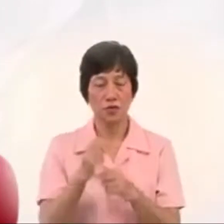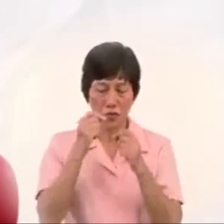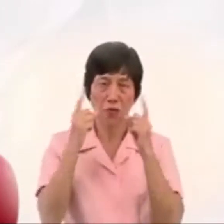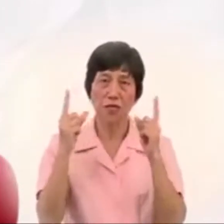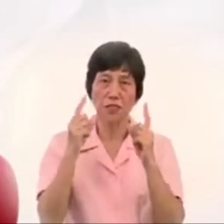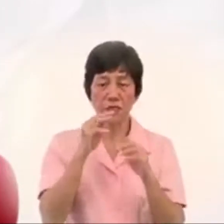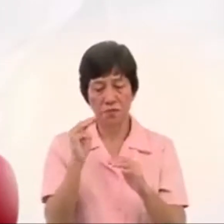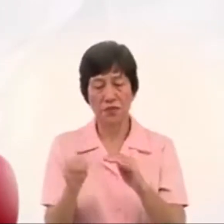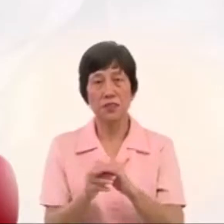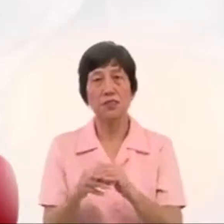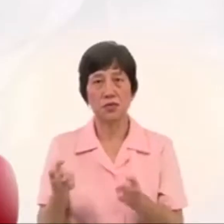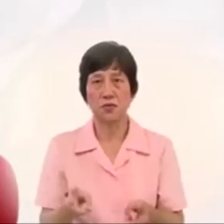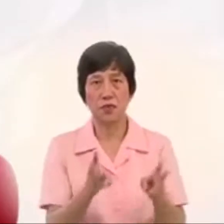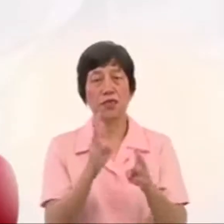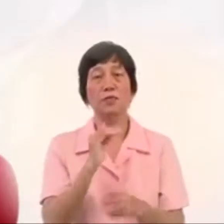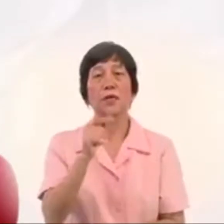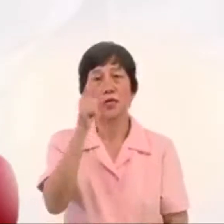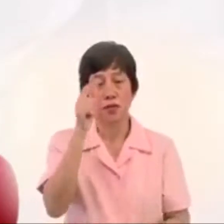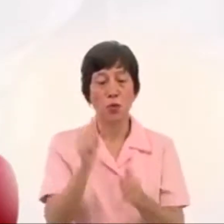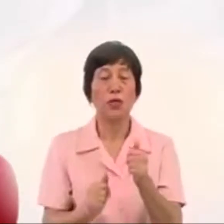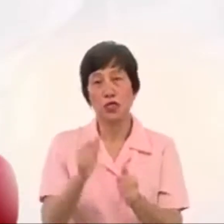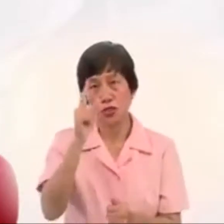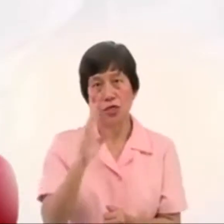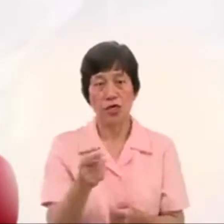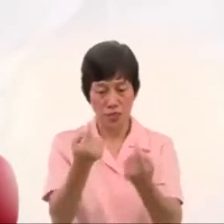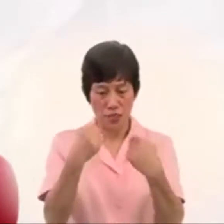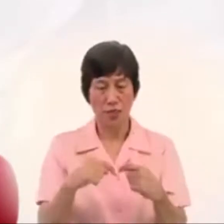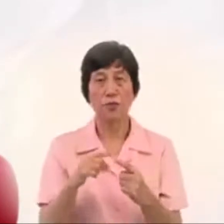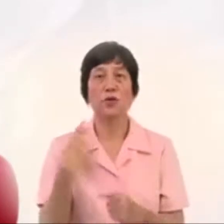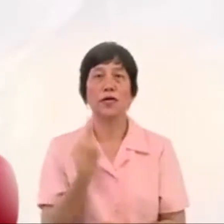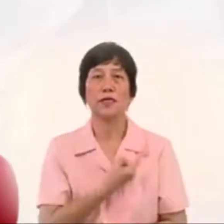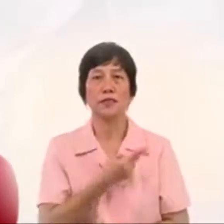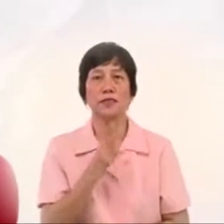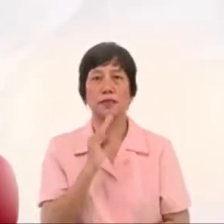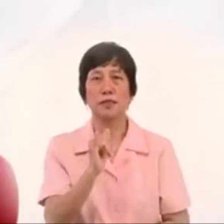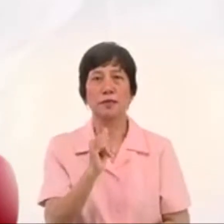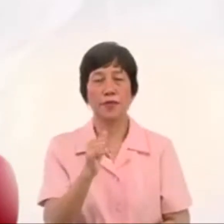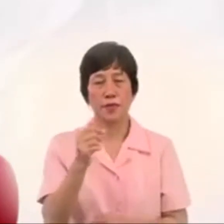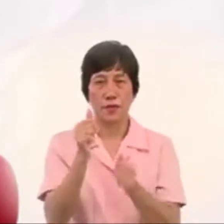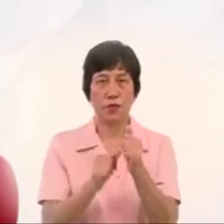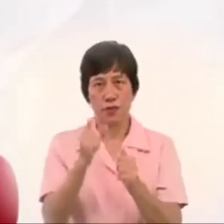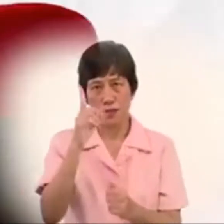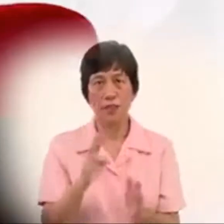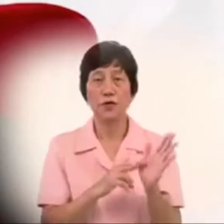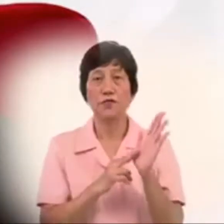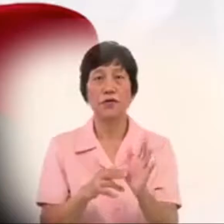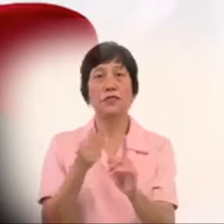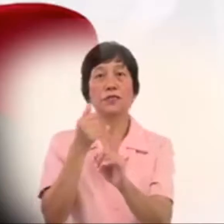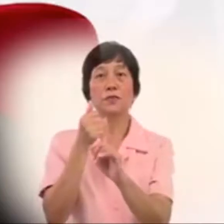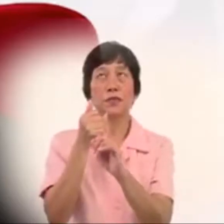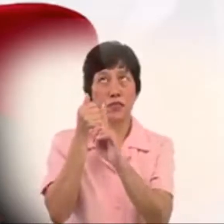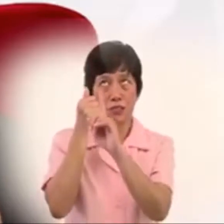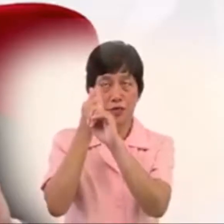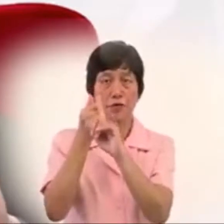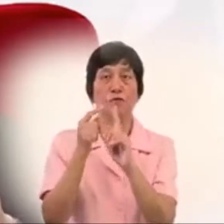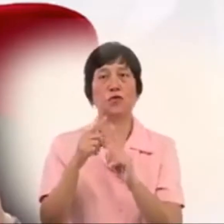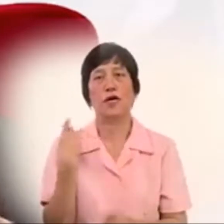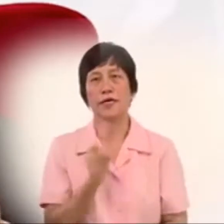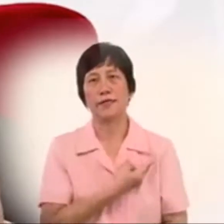mysterious ways by which God comes to us, by which God reveals Himself to us. God cannot